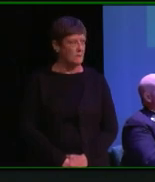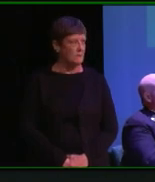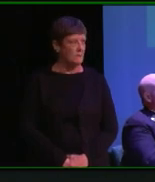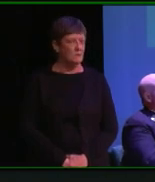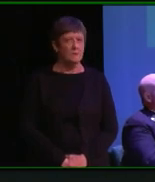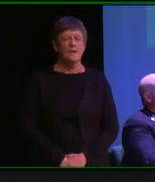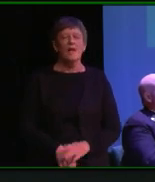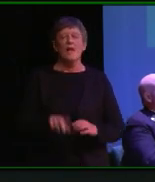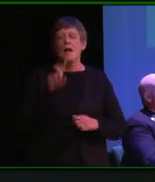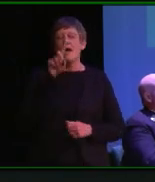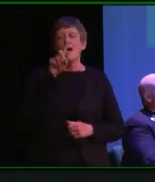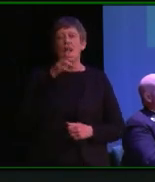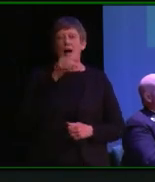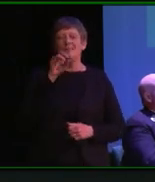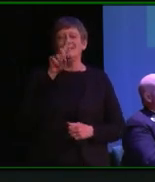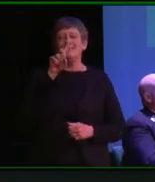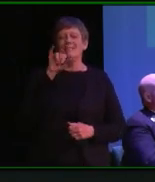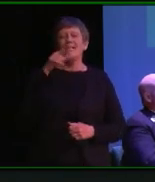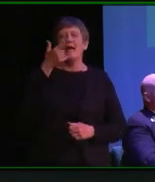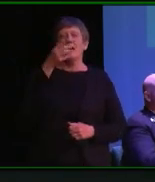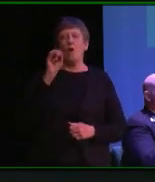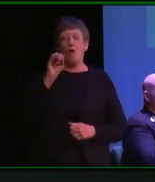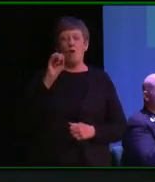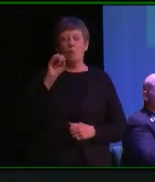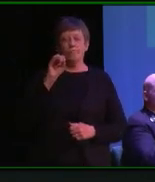And Diego Ukages.